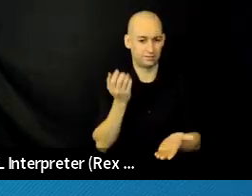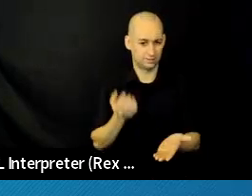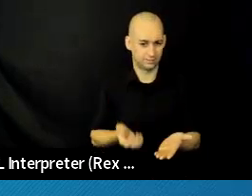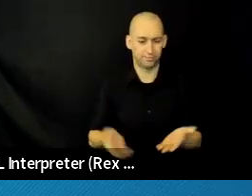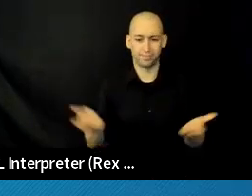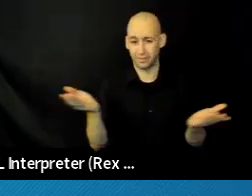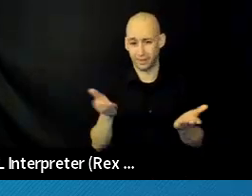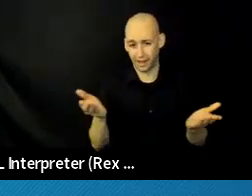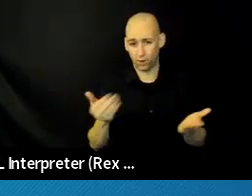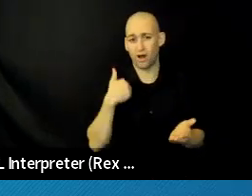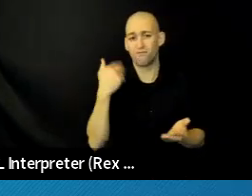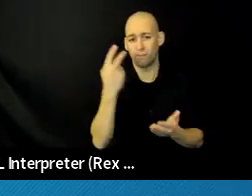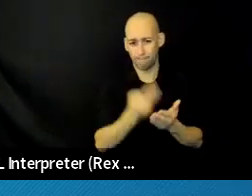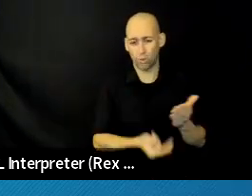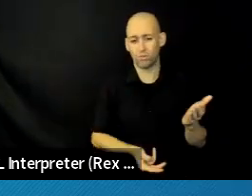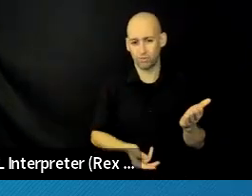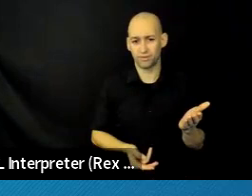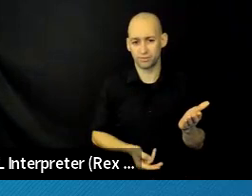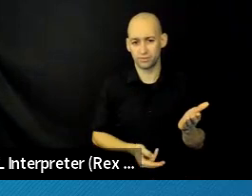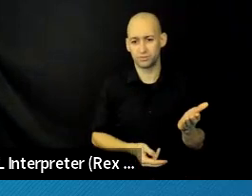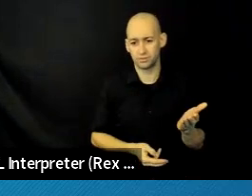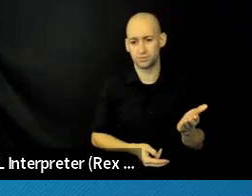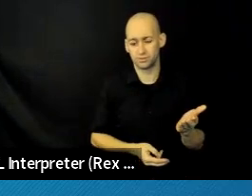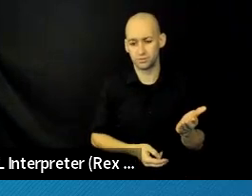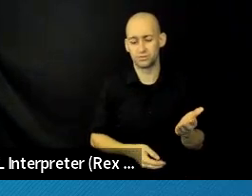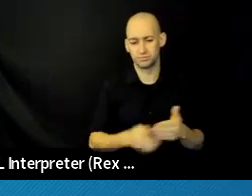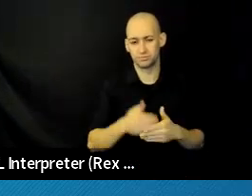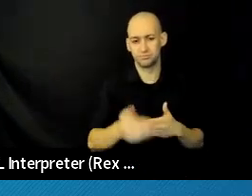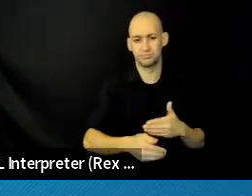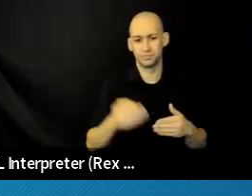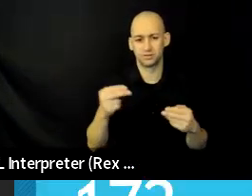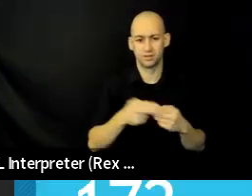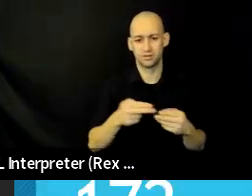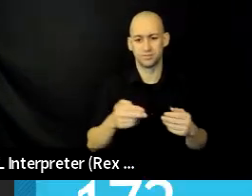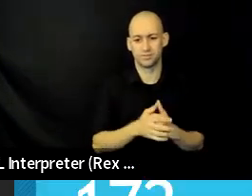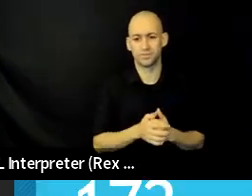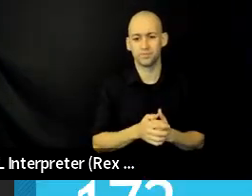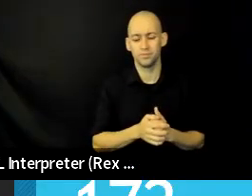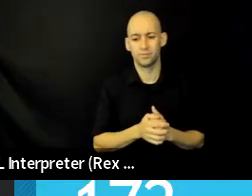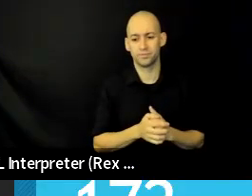Here, we have both conditions present. Next slide, please.